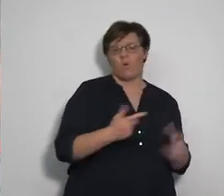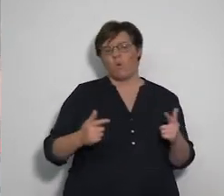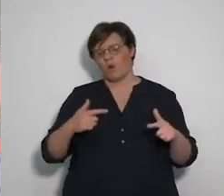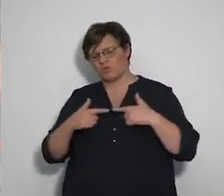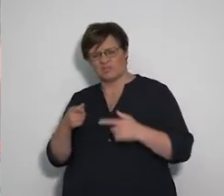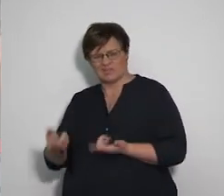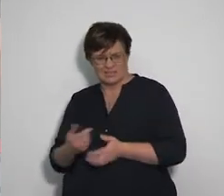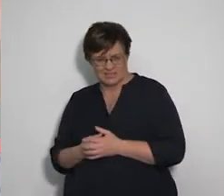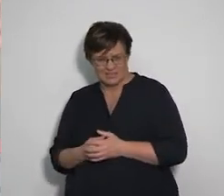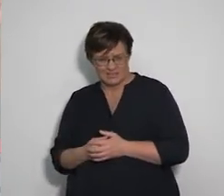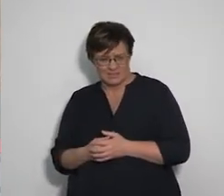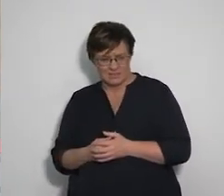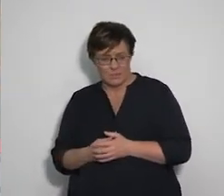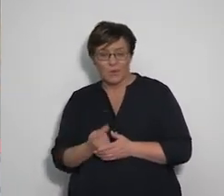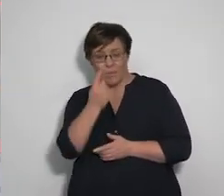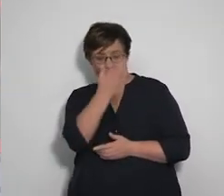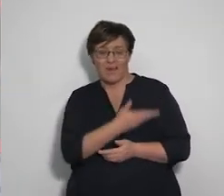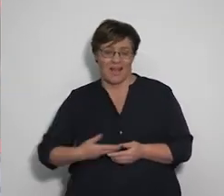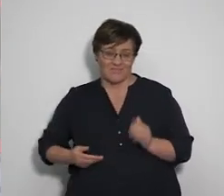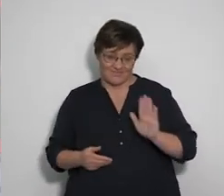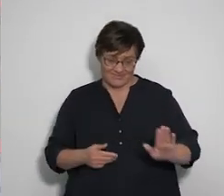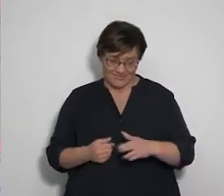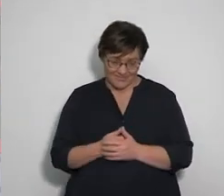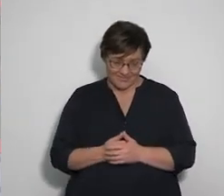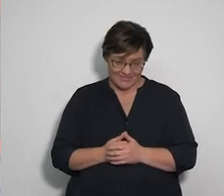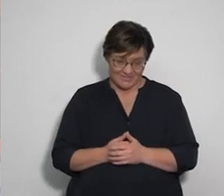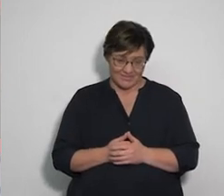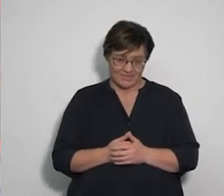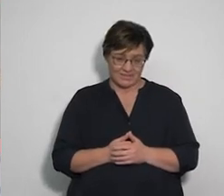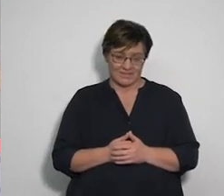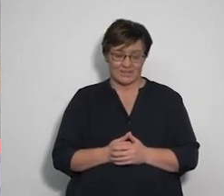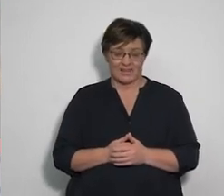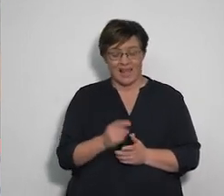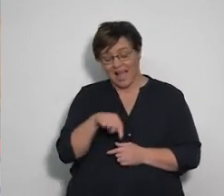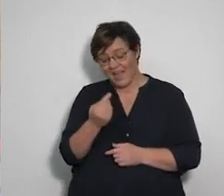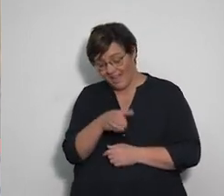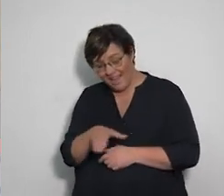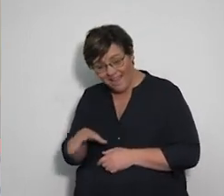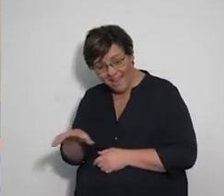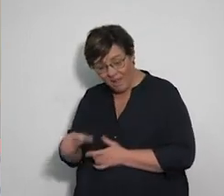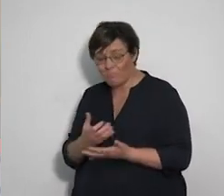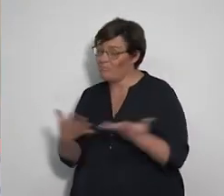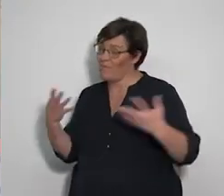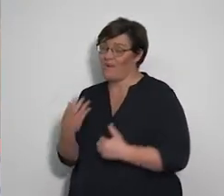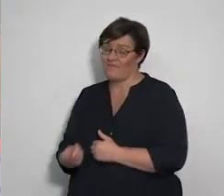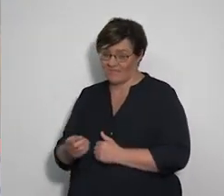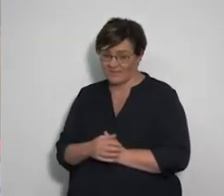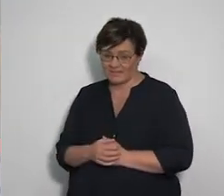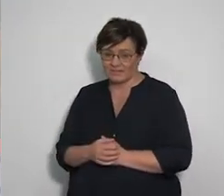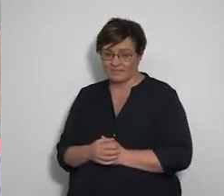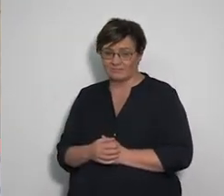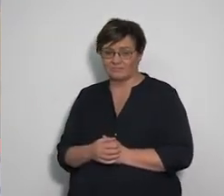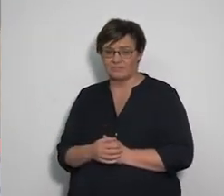or logistic, that's only part of life sciences. There's a whole other